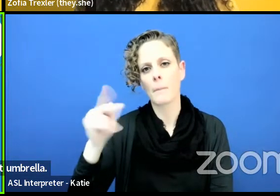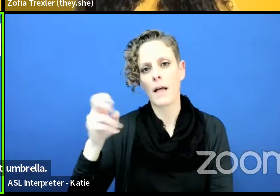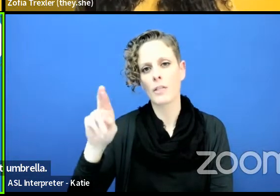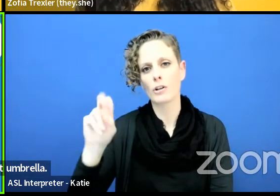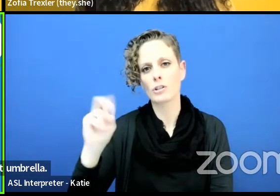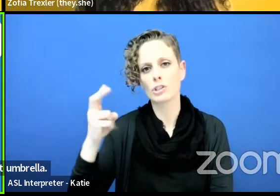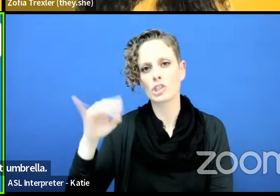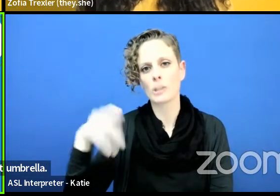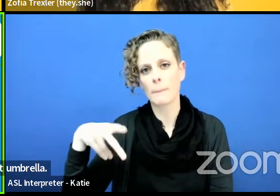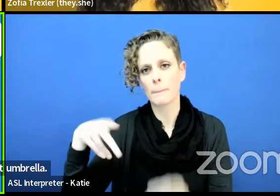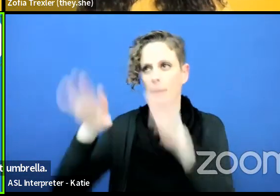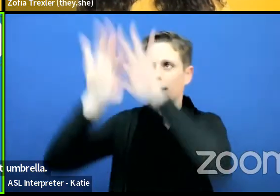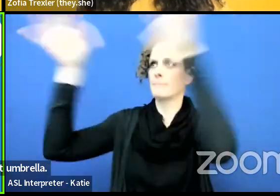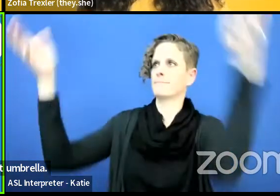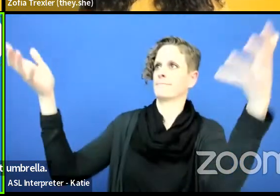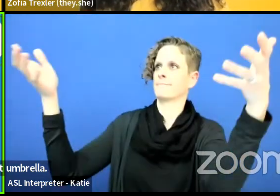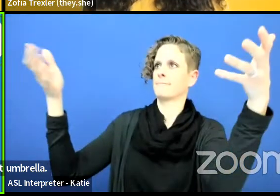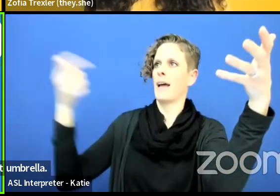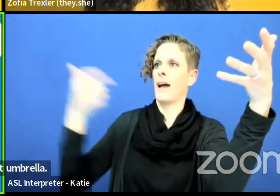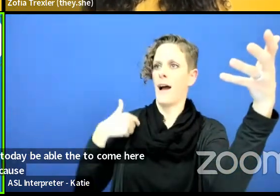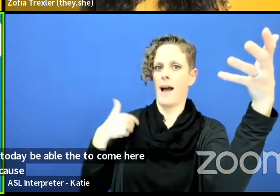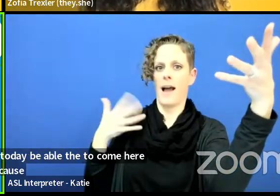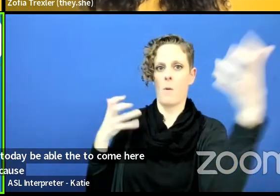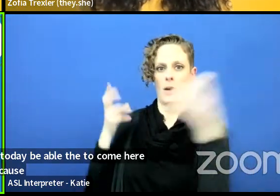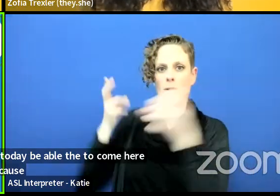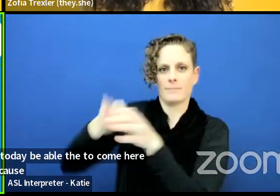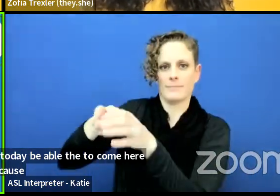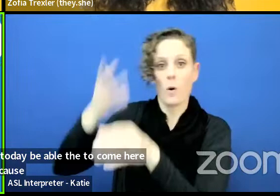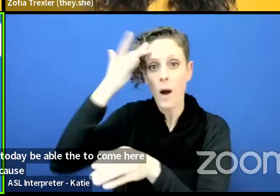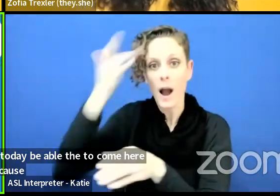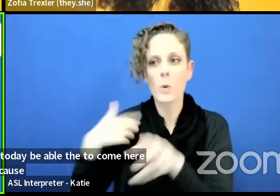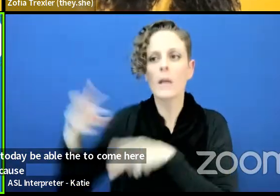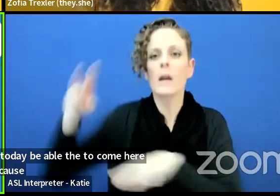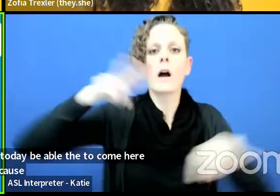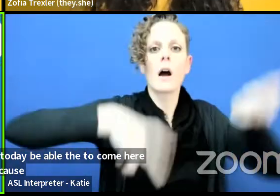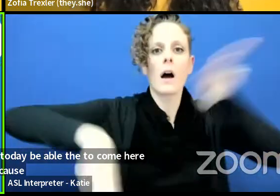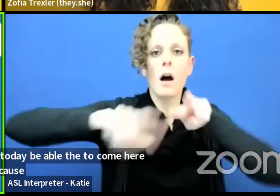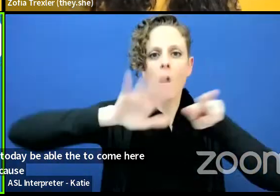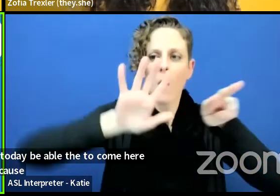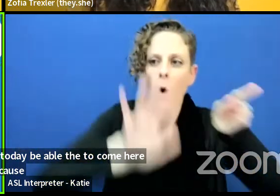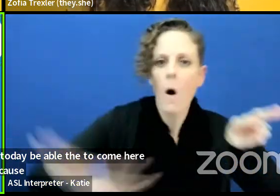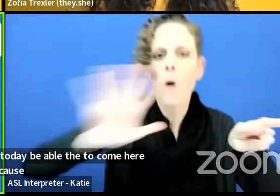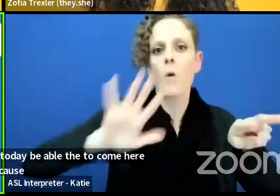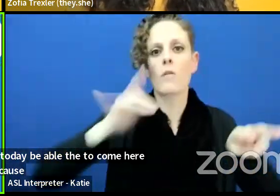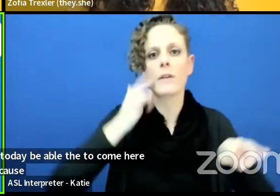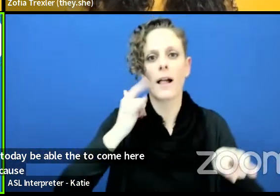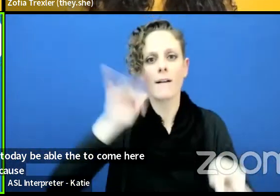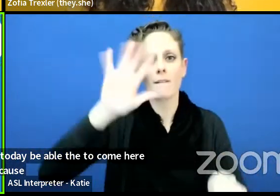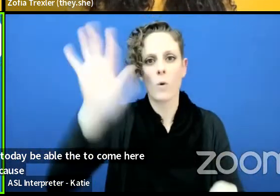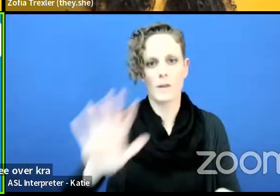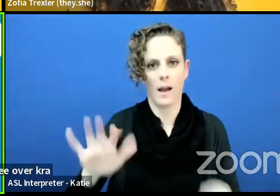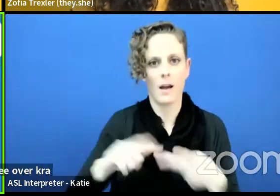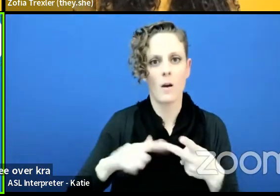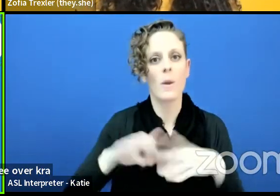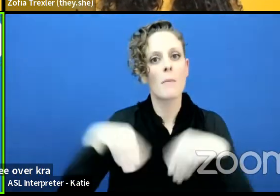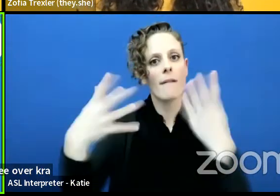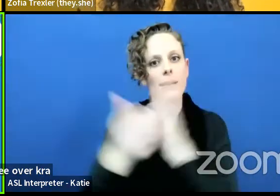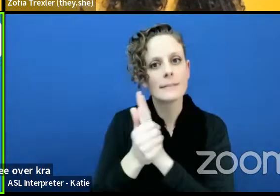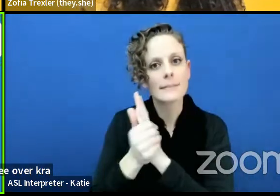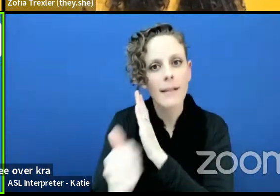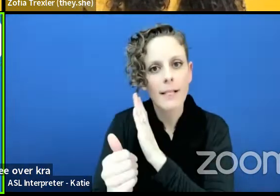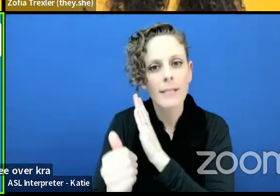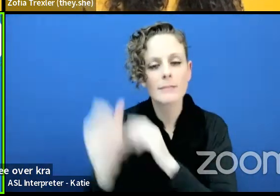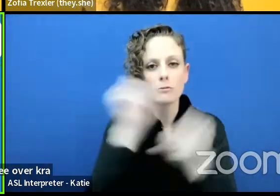because we can see over California. We can provide skills,